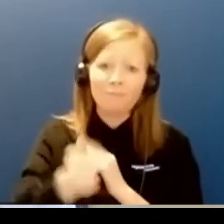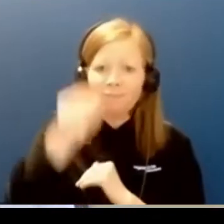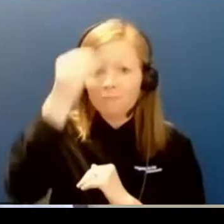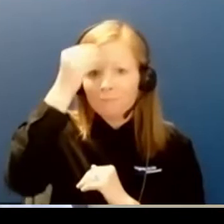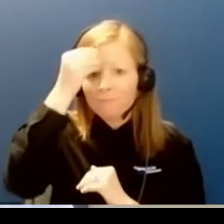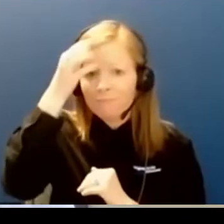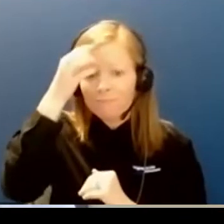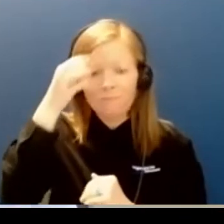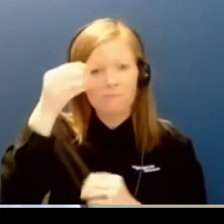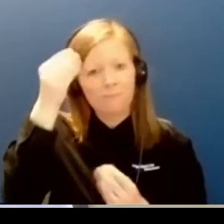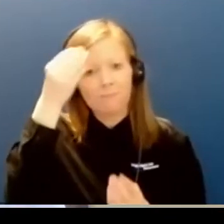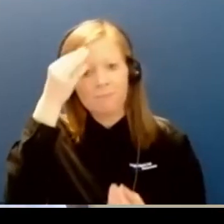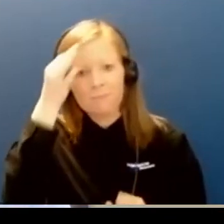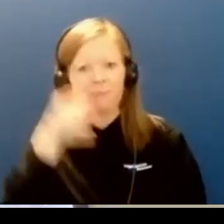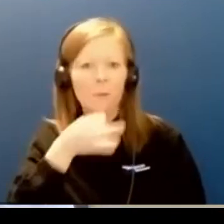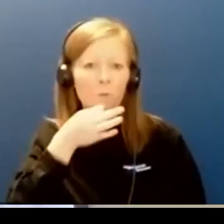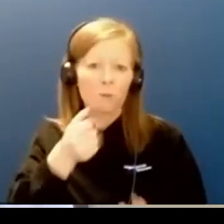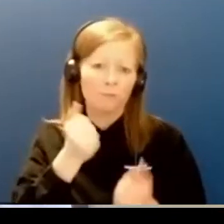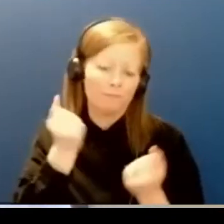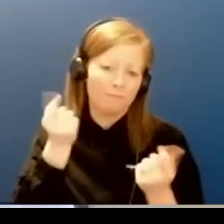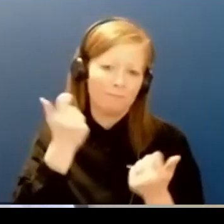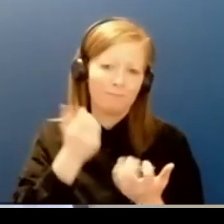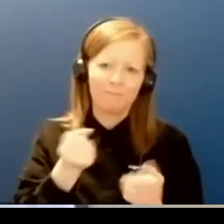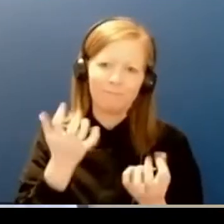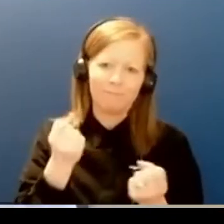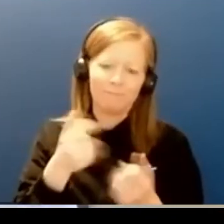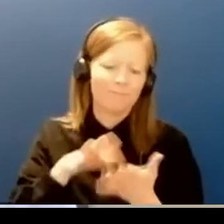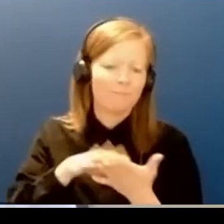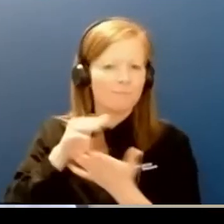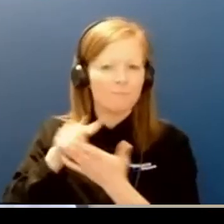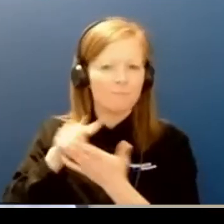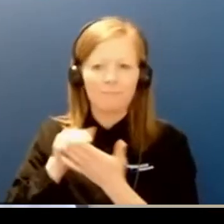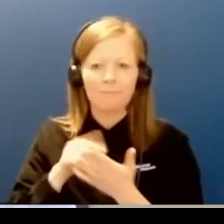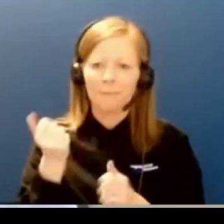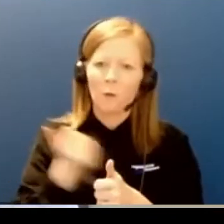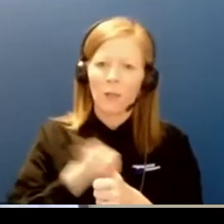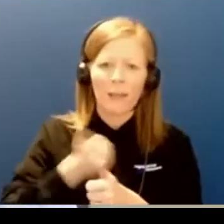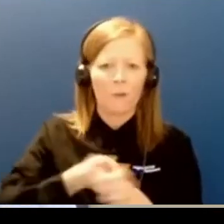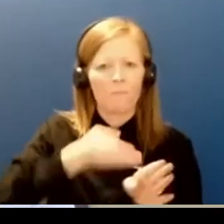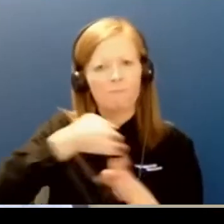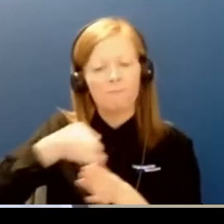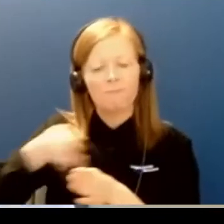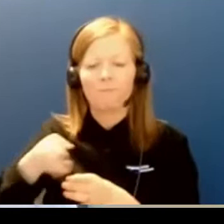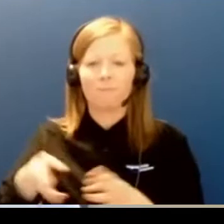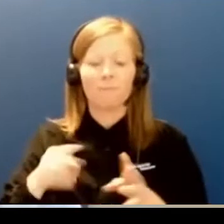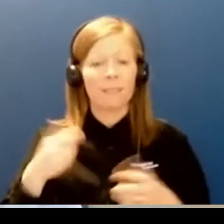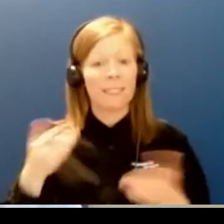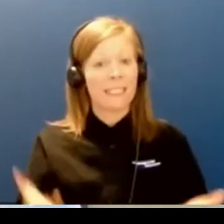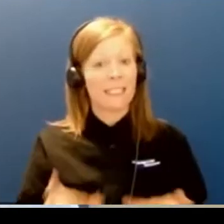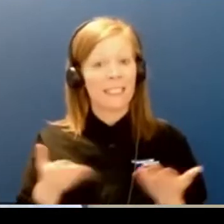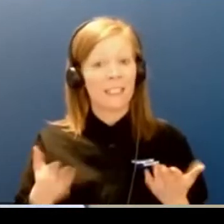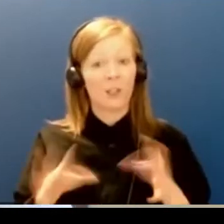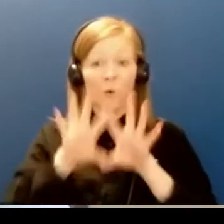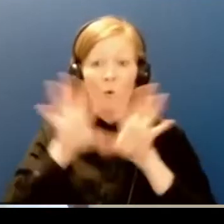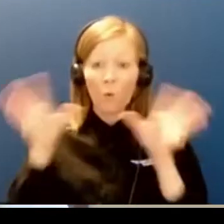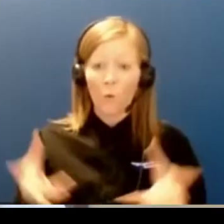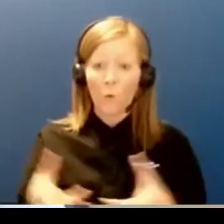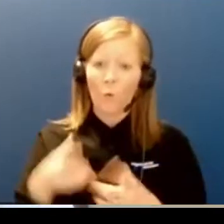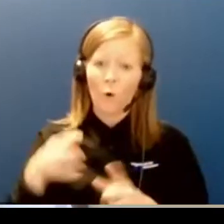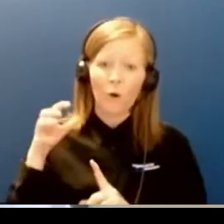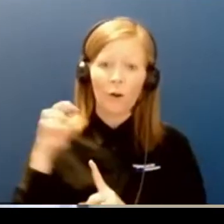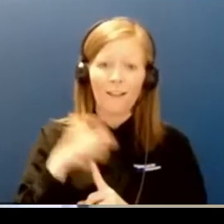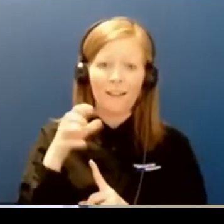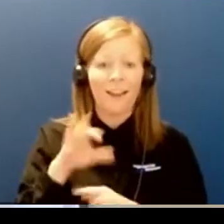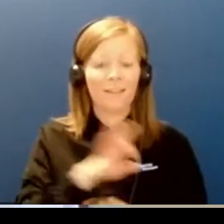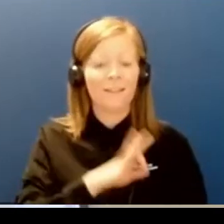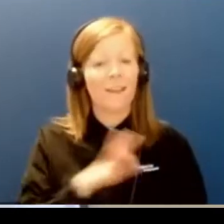every fashion, and that's so important. We have a world-class faculty who every day helps assist the